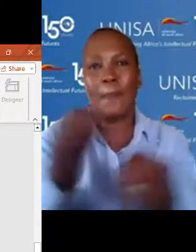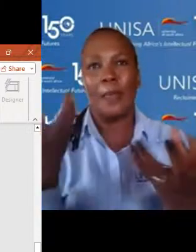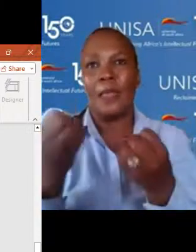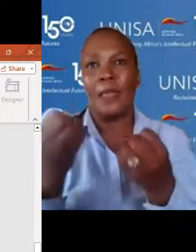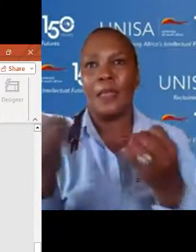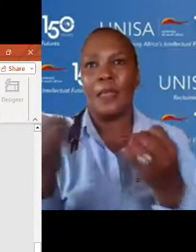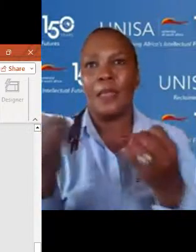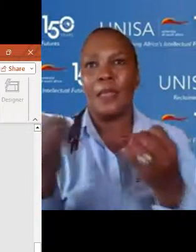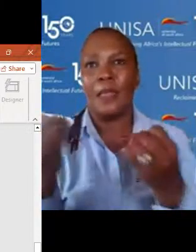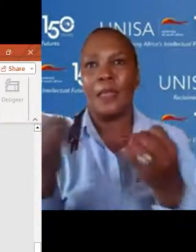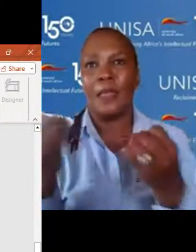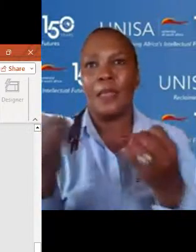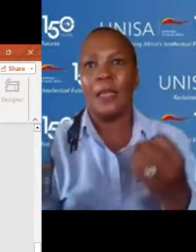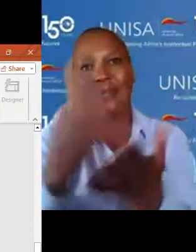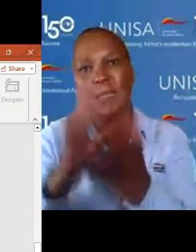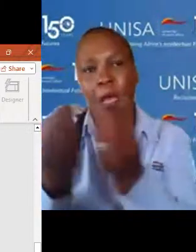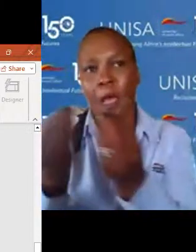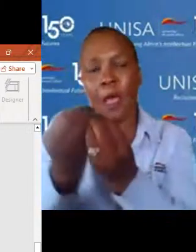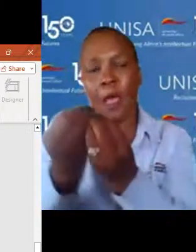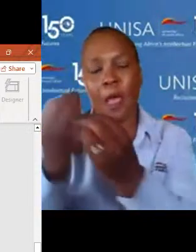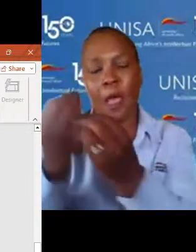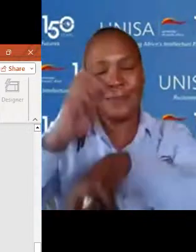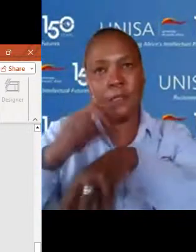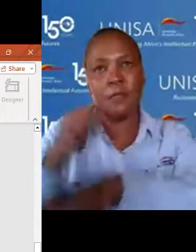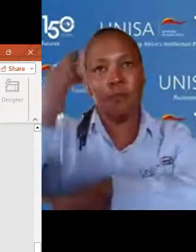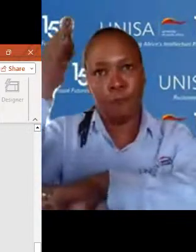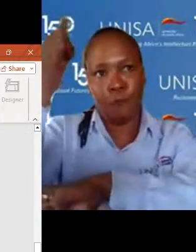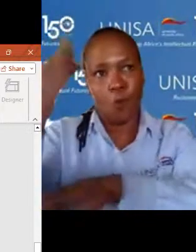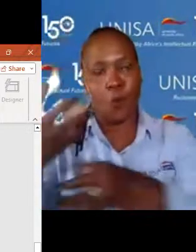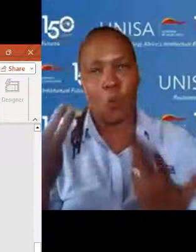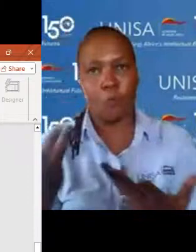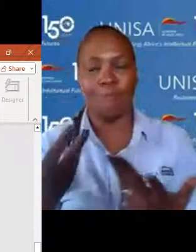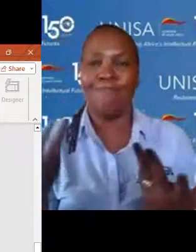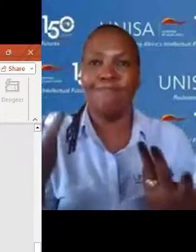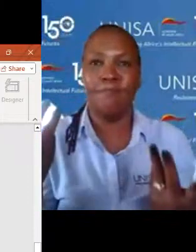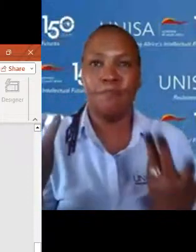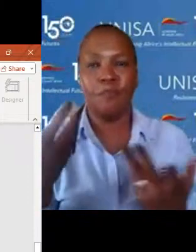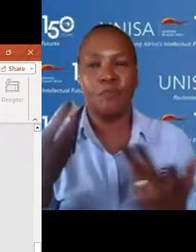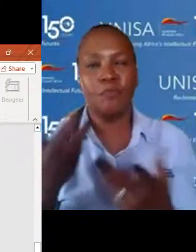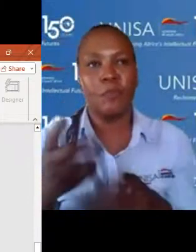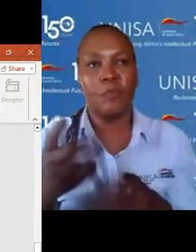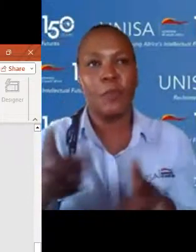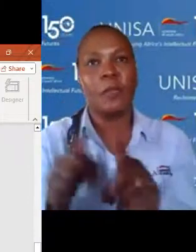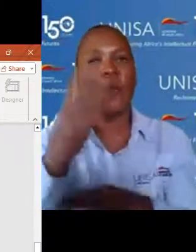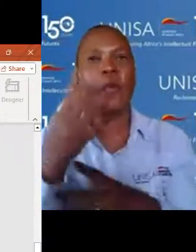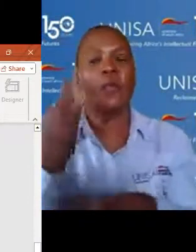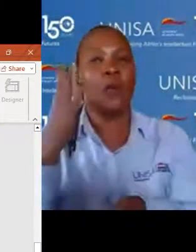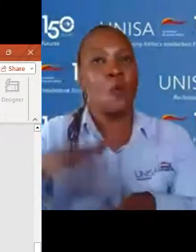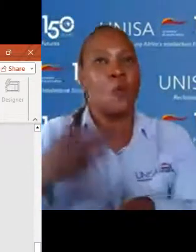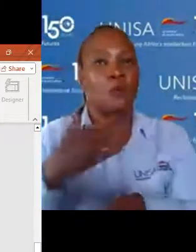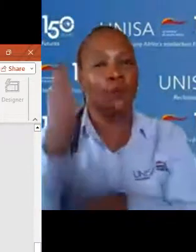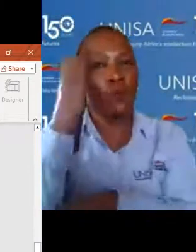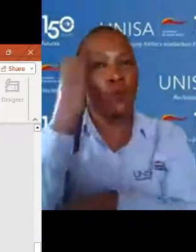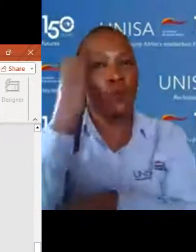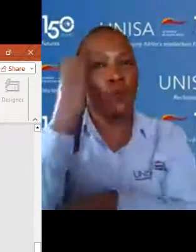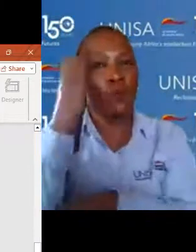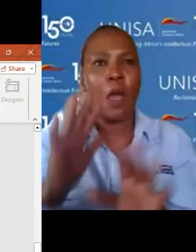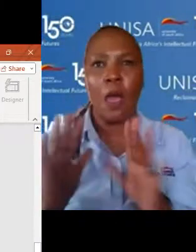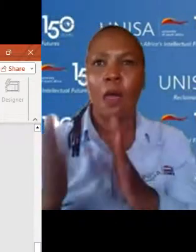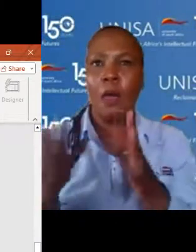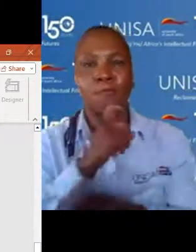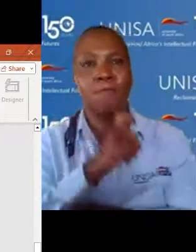that they would need in the future. So when they want to know how to use or